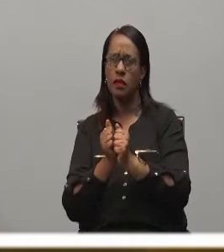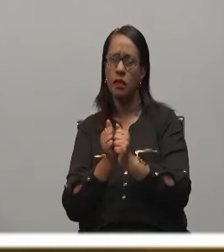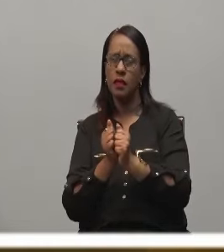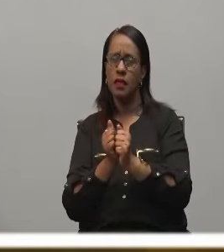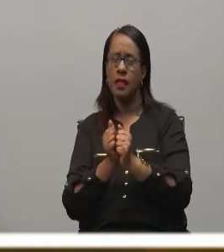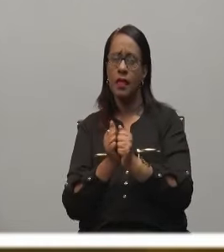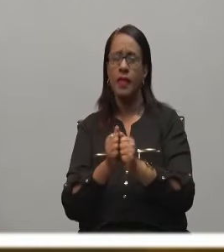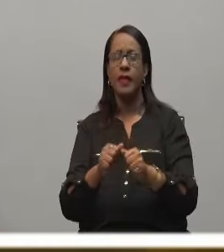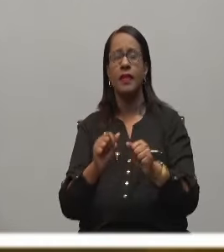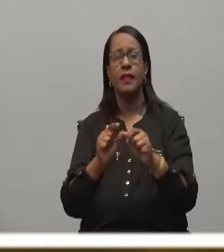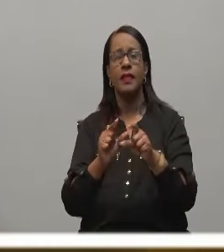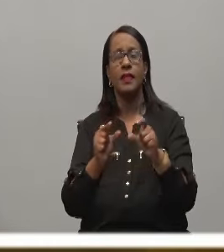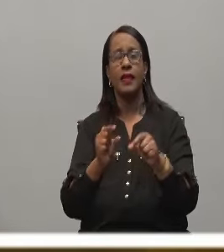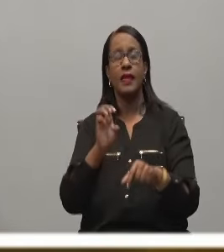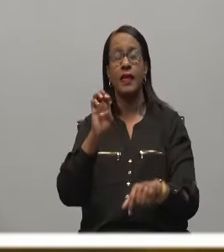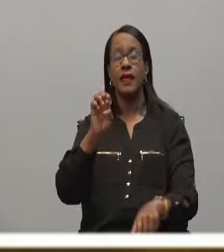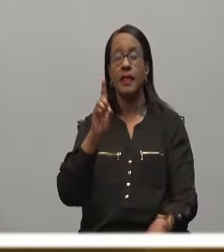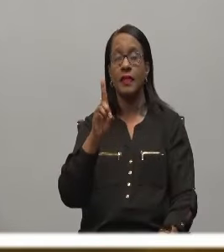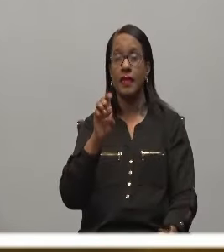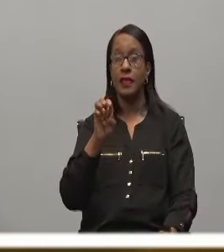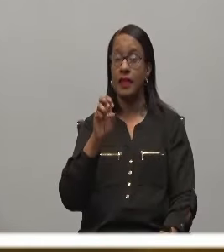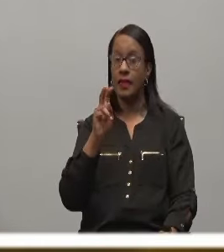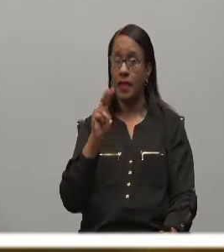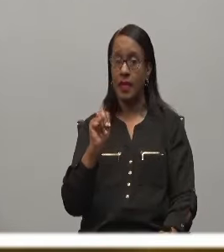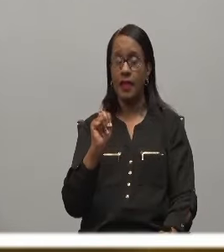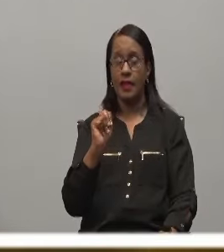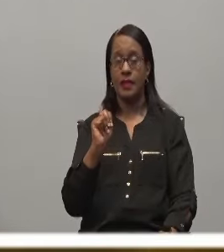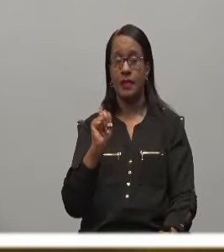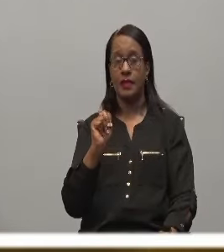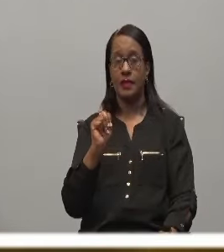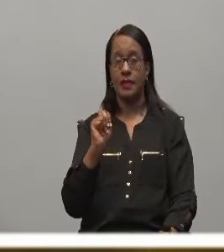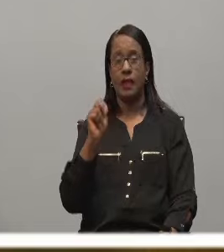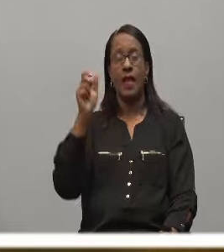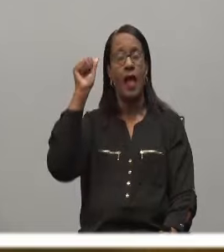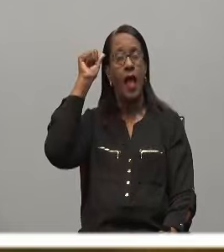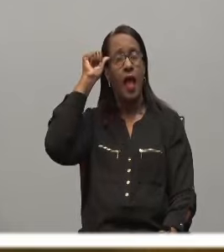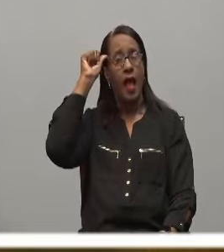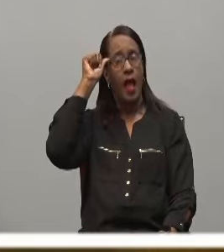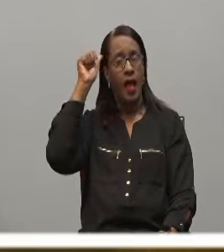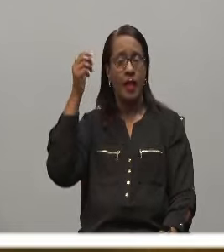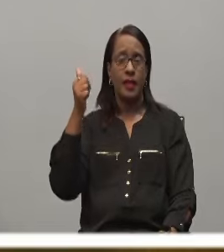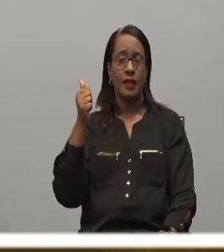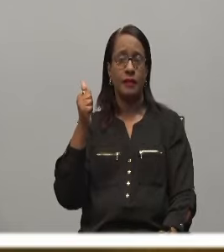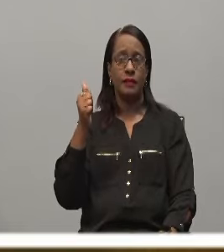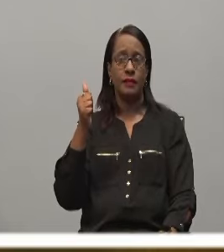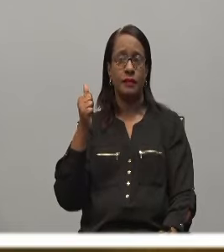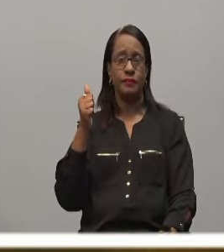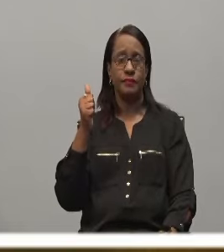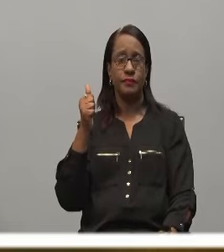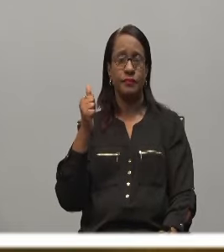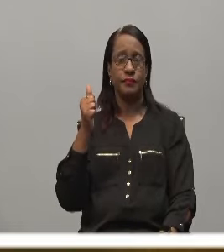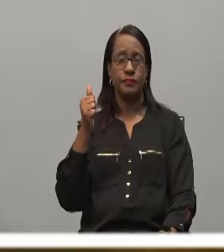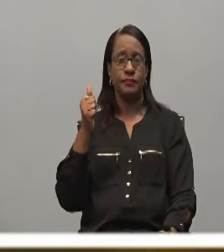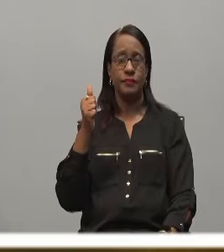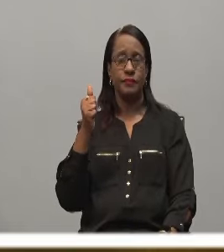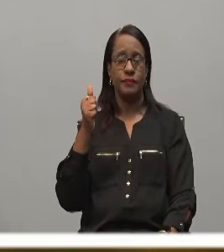Because the first one who was in a place where he was tempted